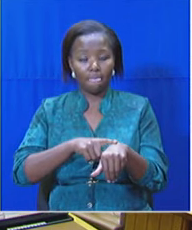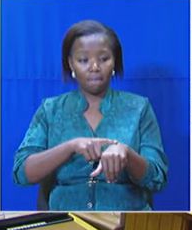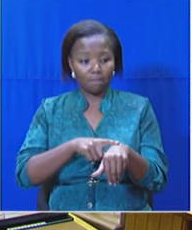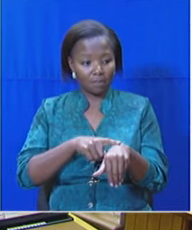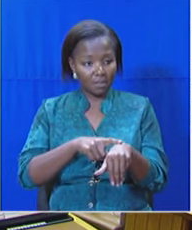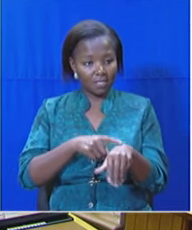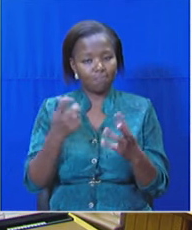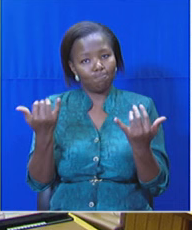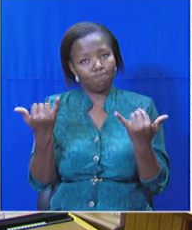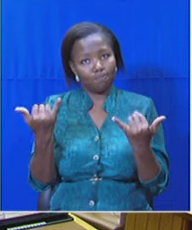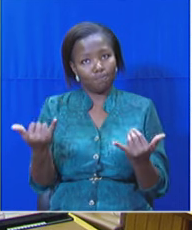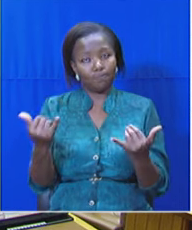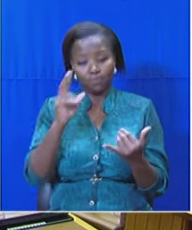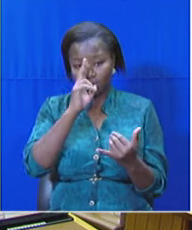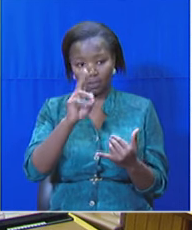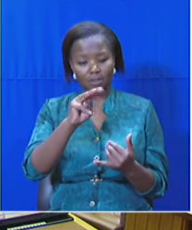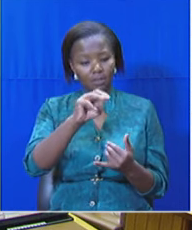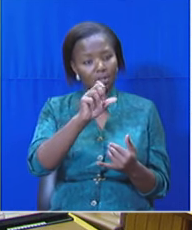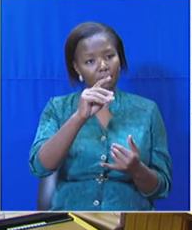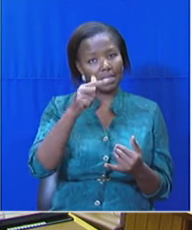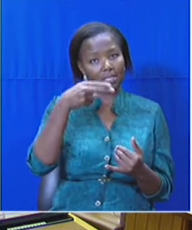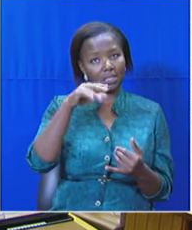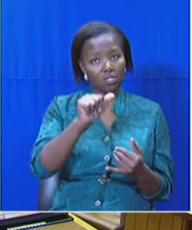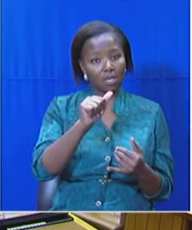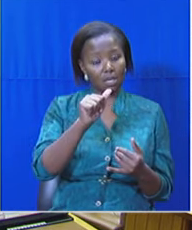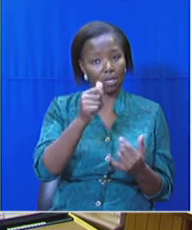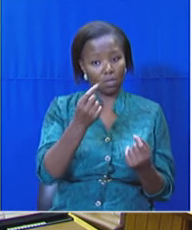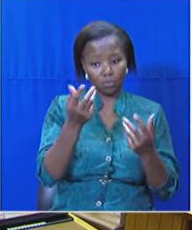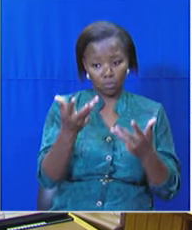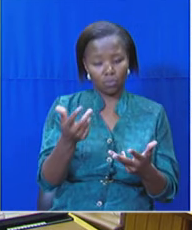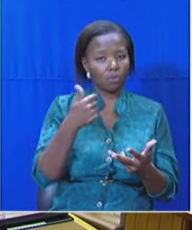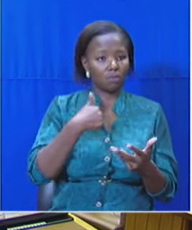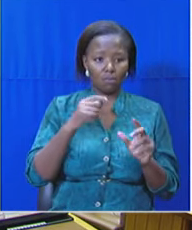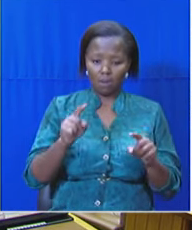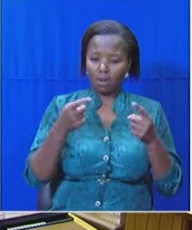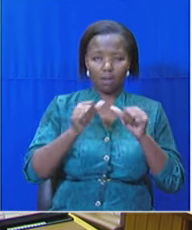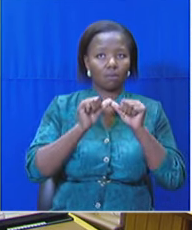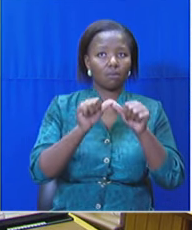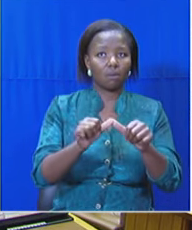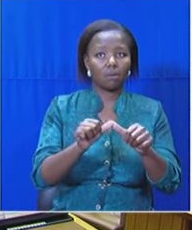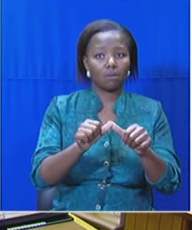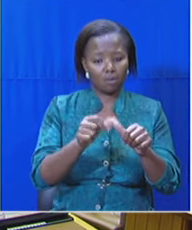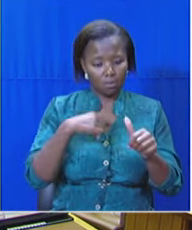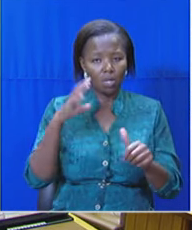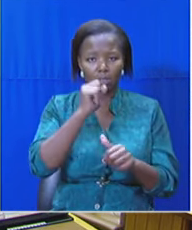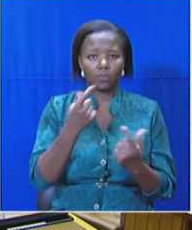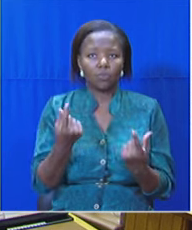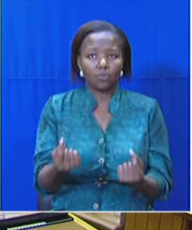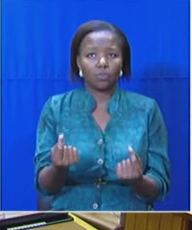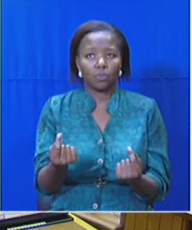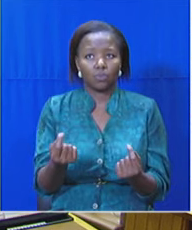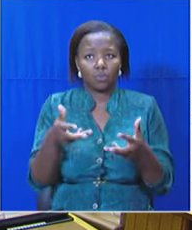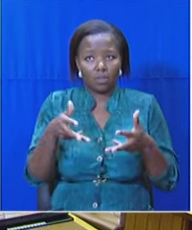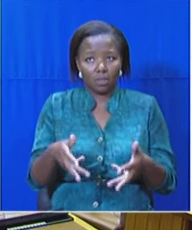time, Madisha. And as a result of that, we could not go on with what we're supposed to say